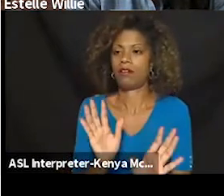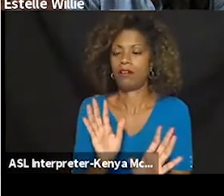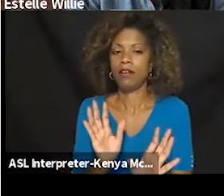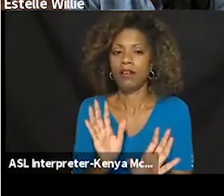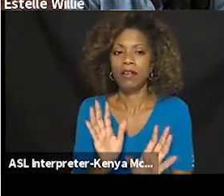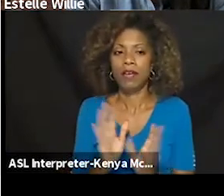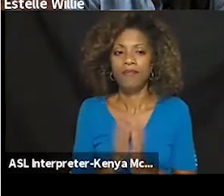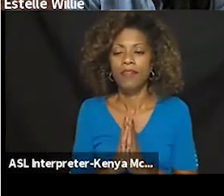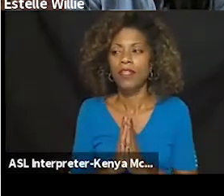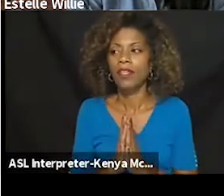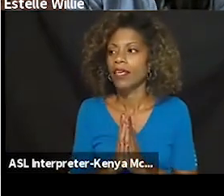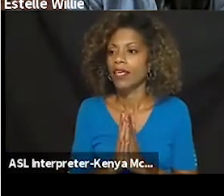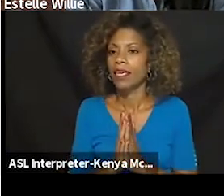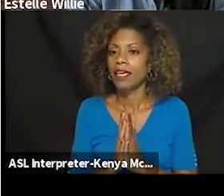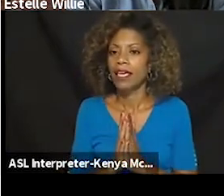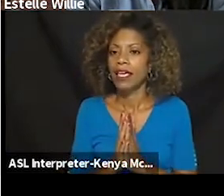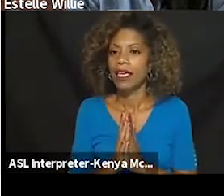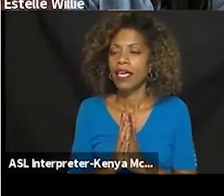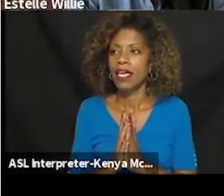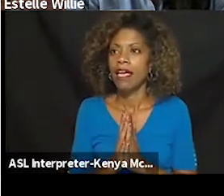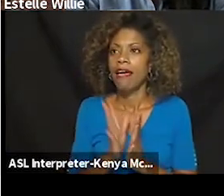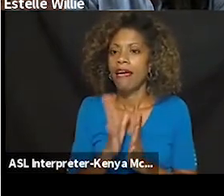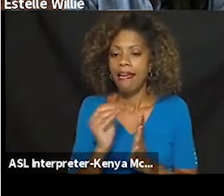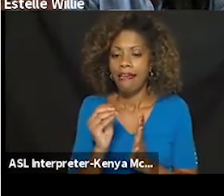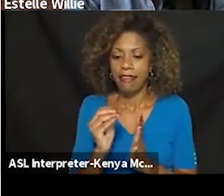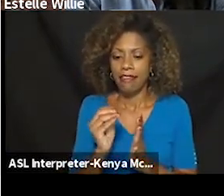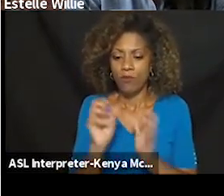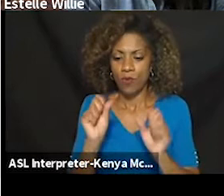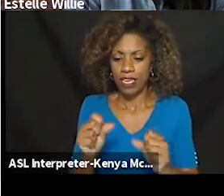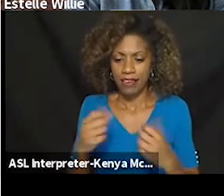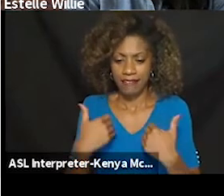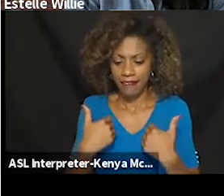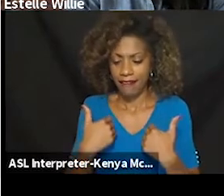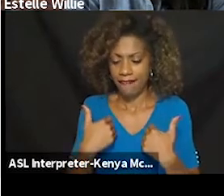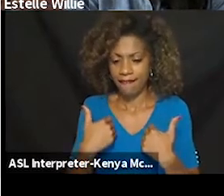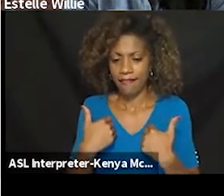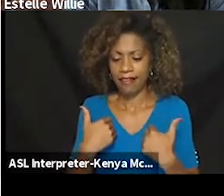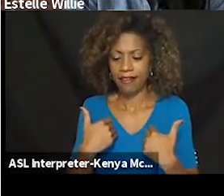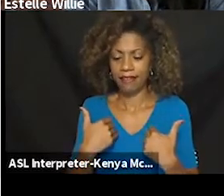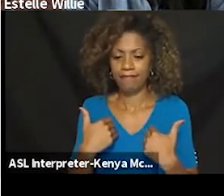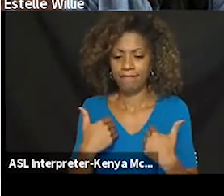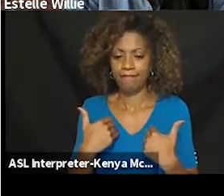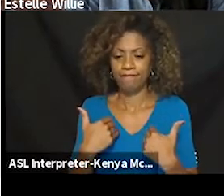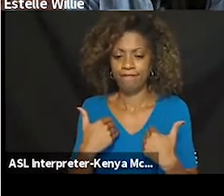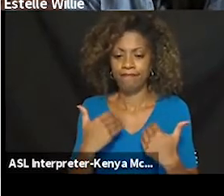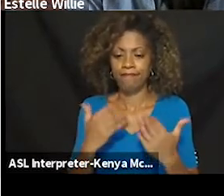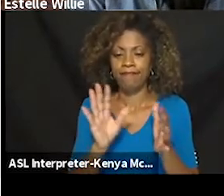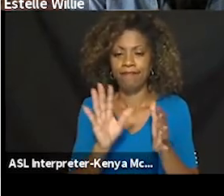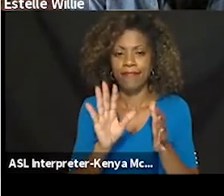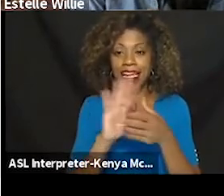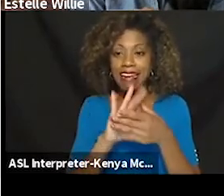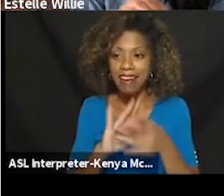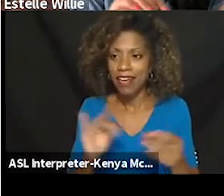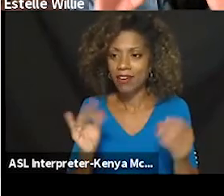a narrative could actually help both from a communications policy and advocacy standpoint, but it actually also helped the